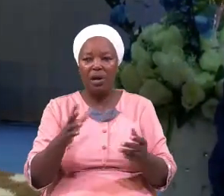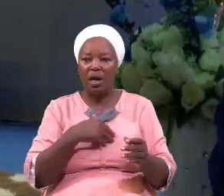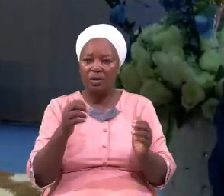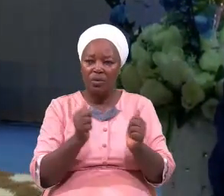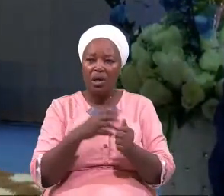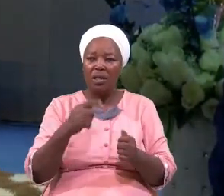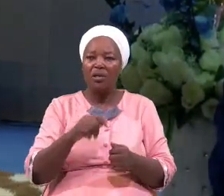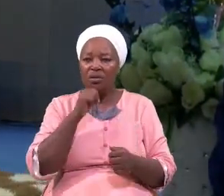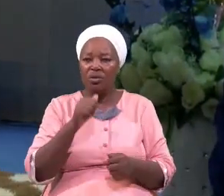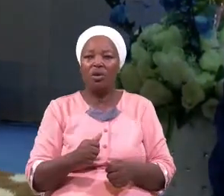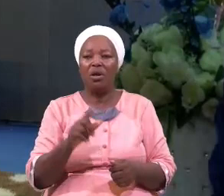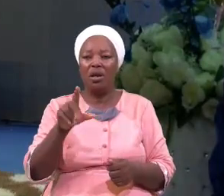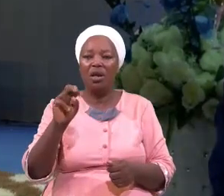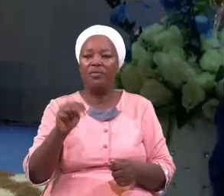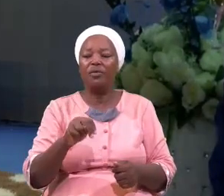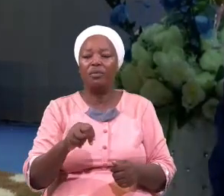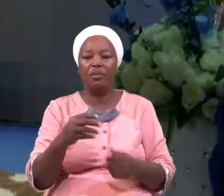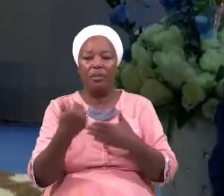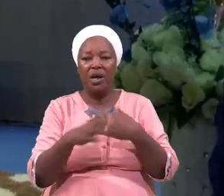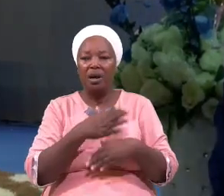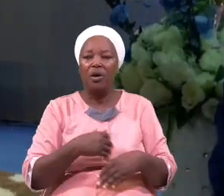of sincerity and truth.